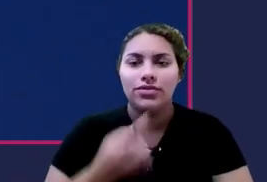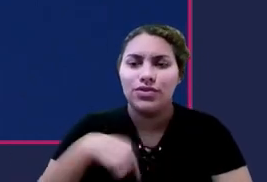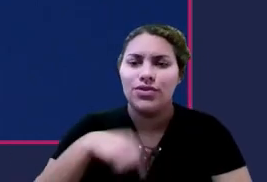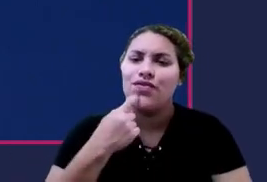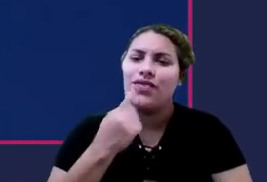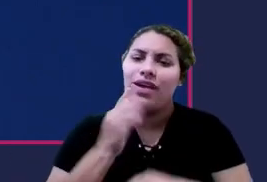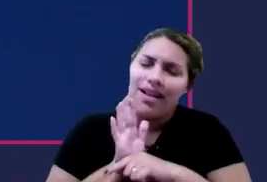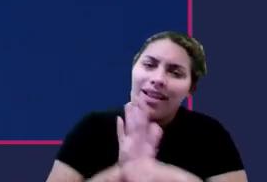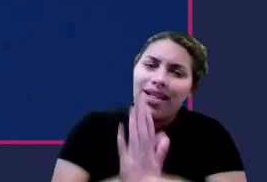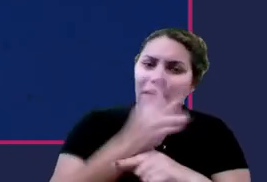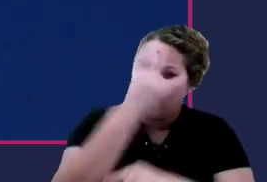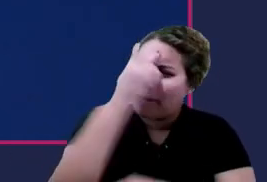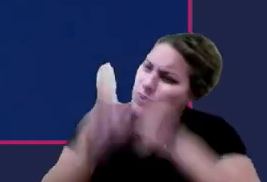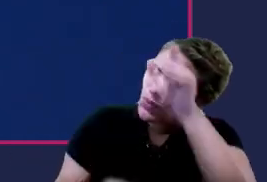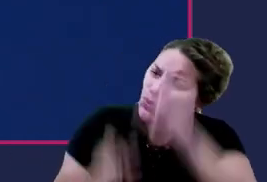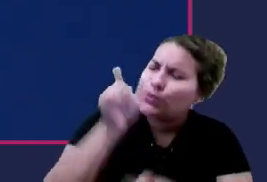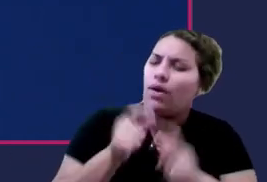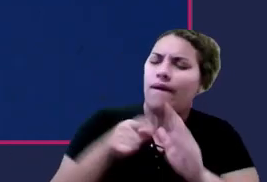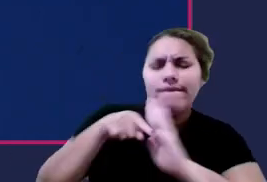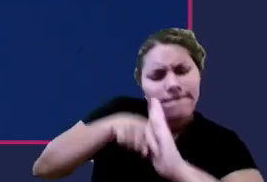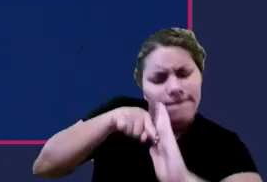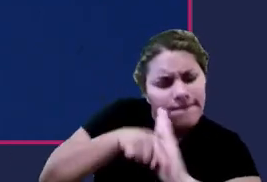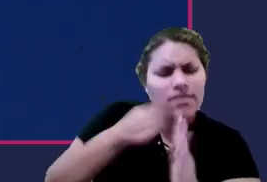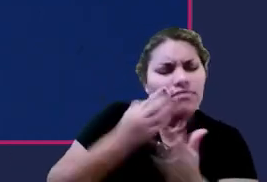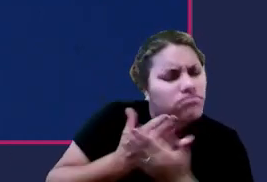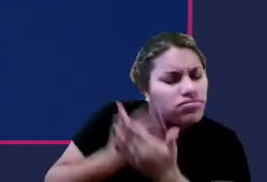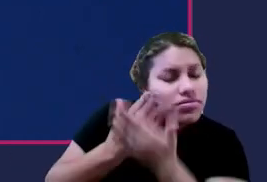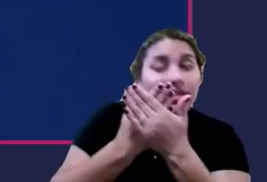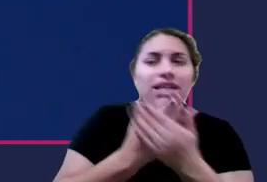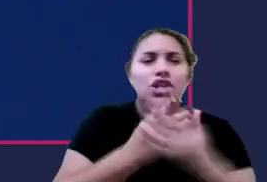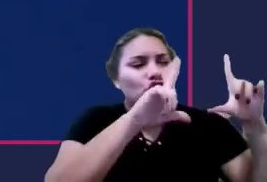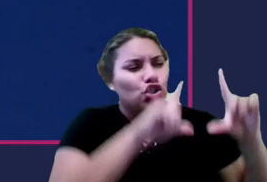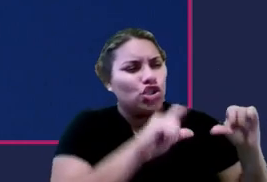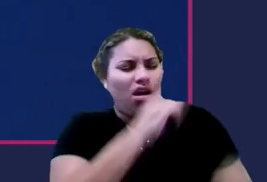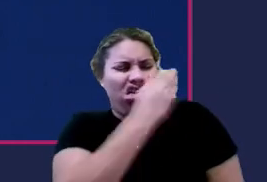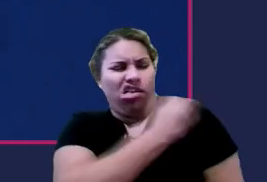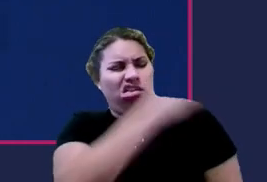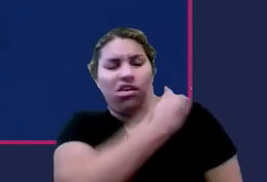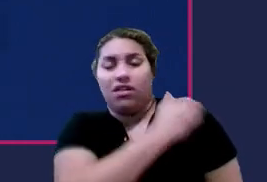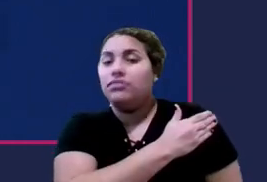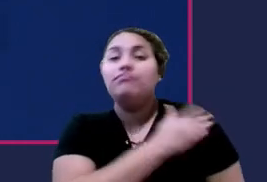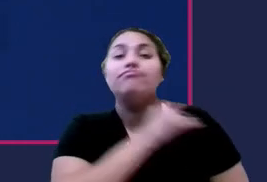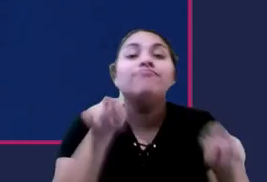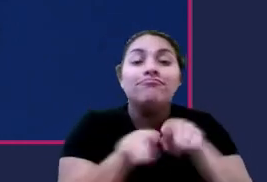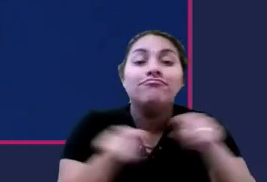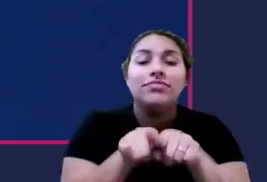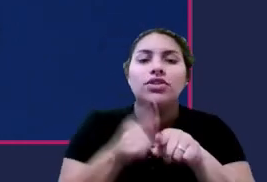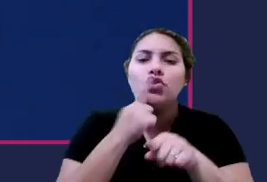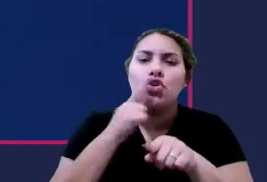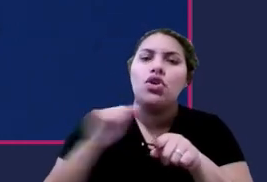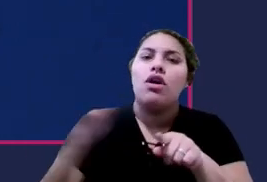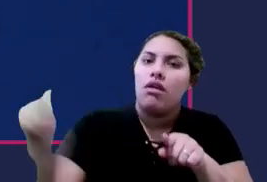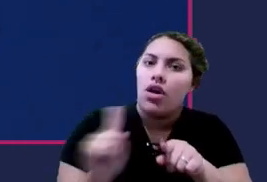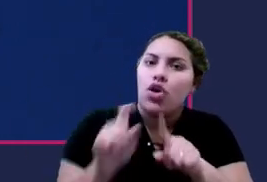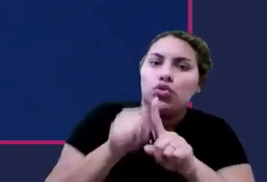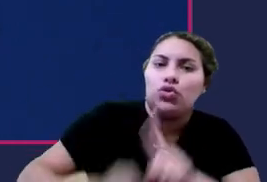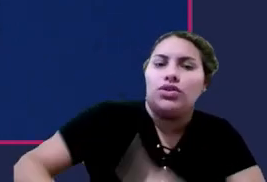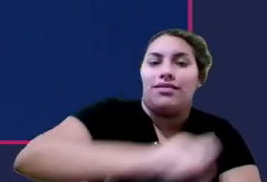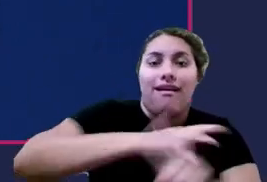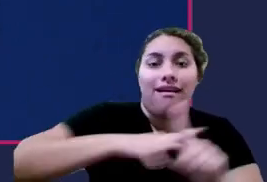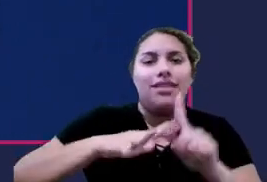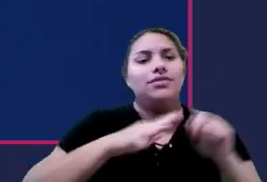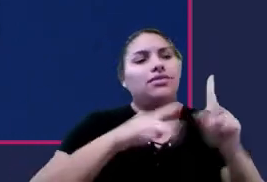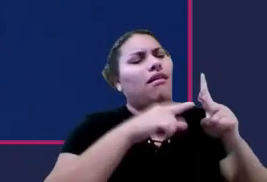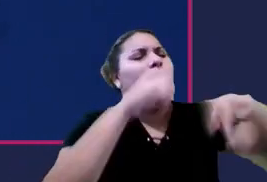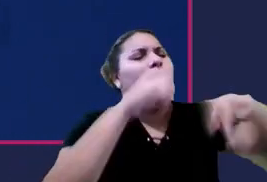topic more to bring awareness to the topic. People are going to have less prejudice if they know